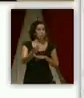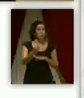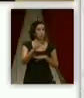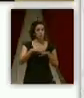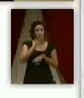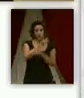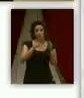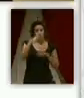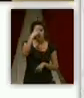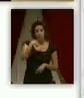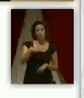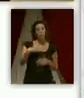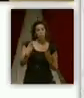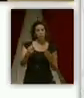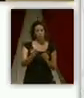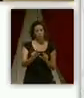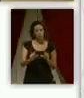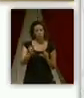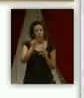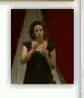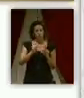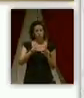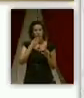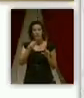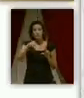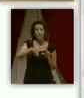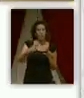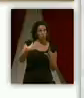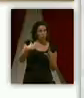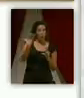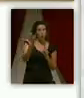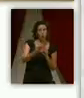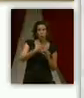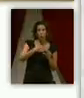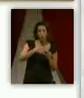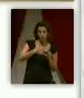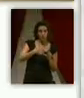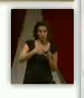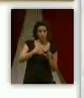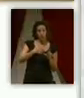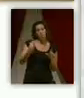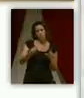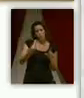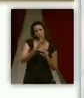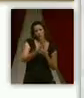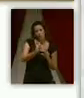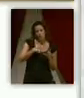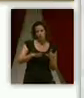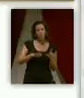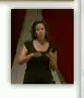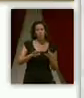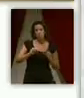greatest support for a visually impaired person is a screen reader. It has to be integrated. You